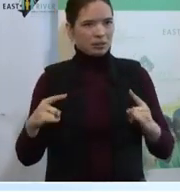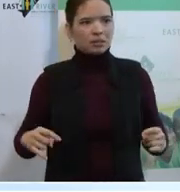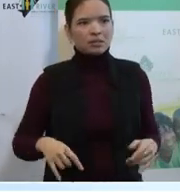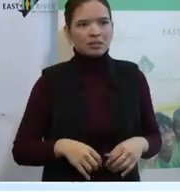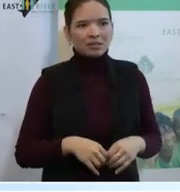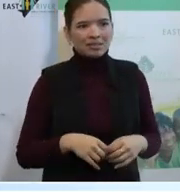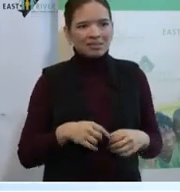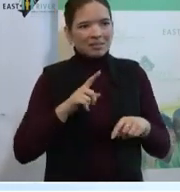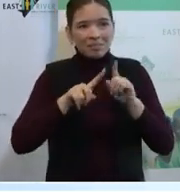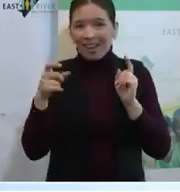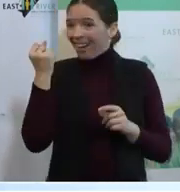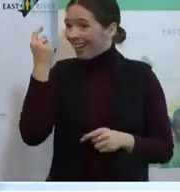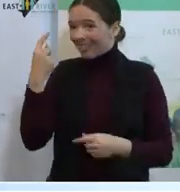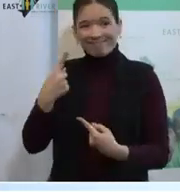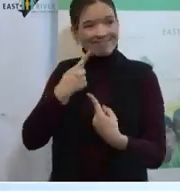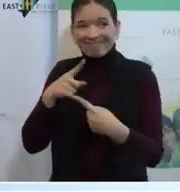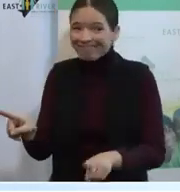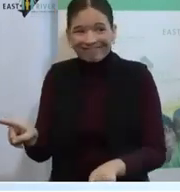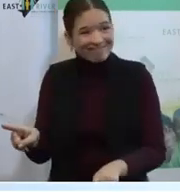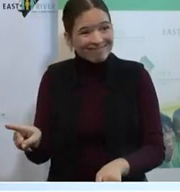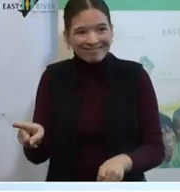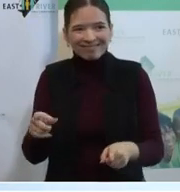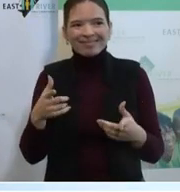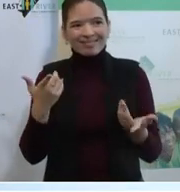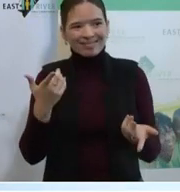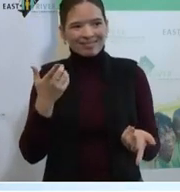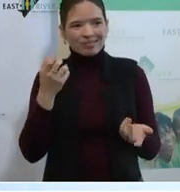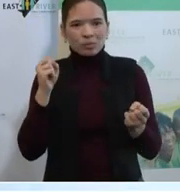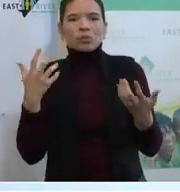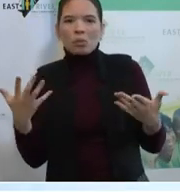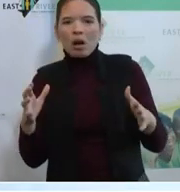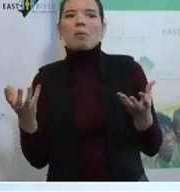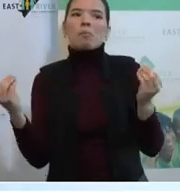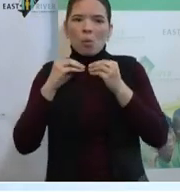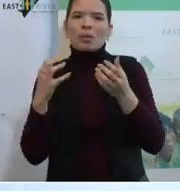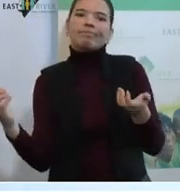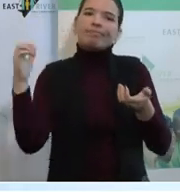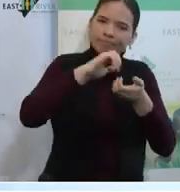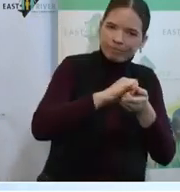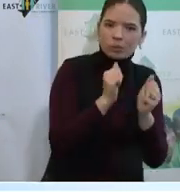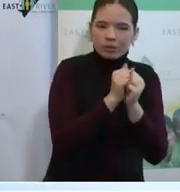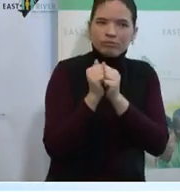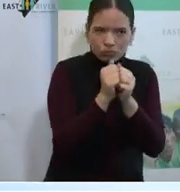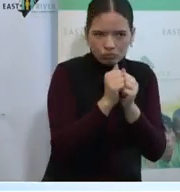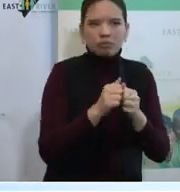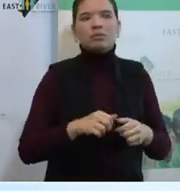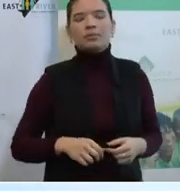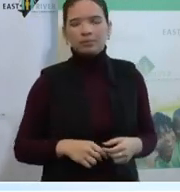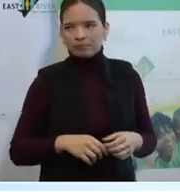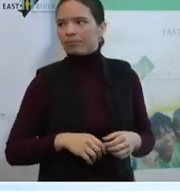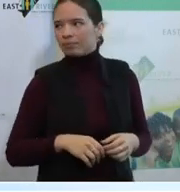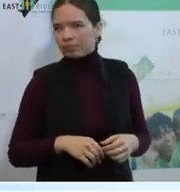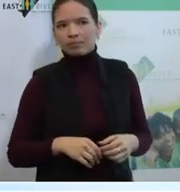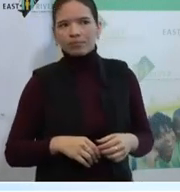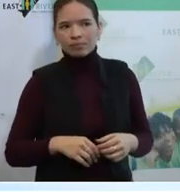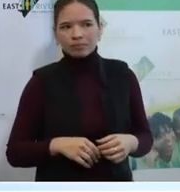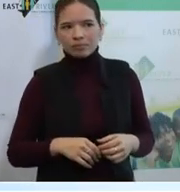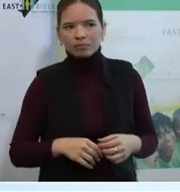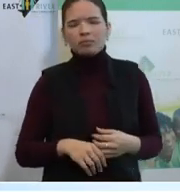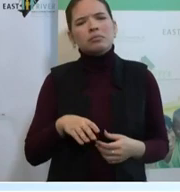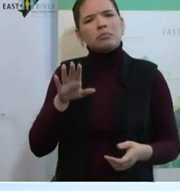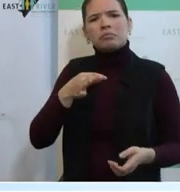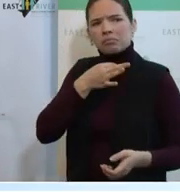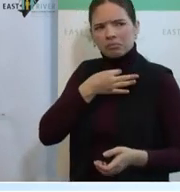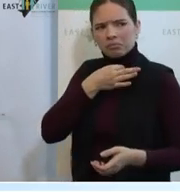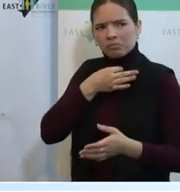Any other questions? Yes, ma'am. This sounds great, but I'm interested in knowing, how are you